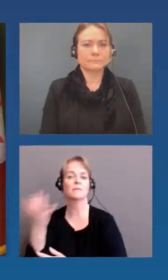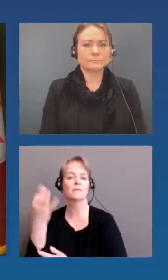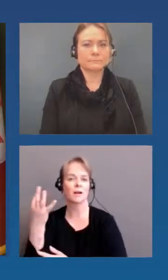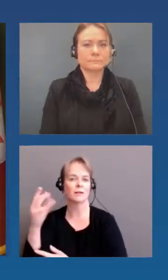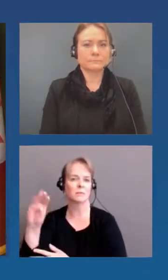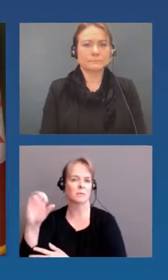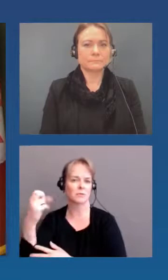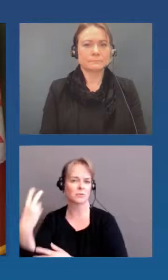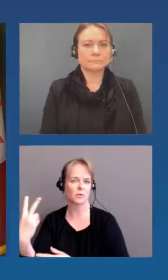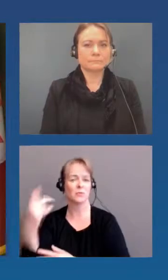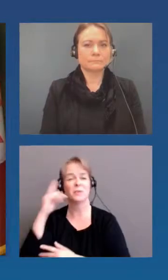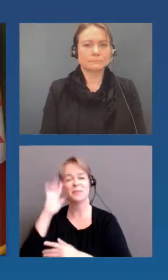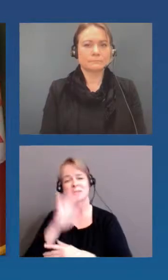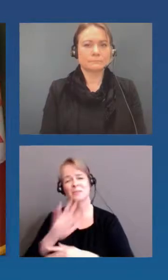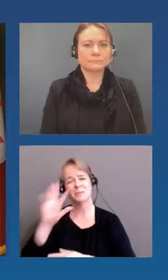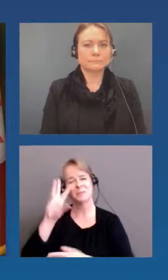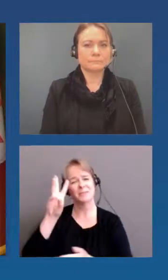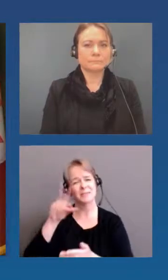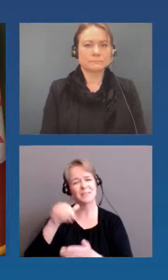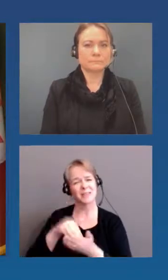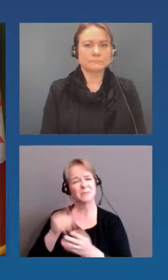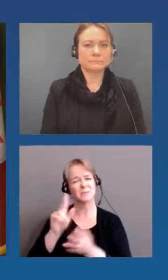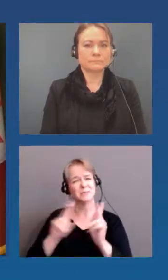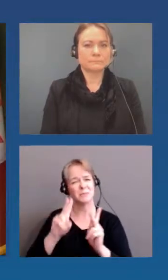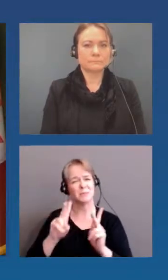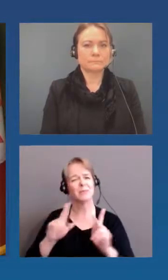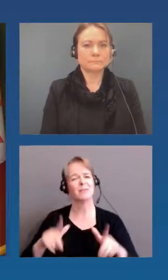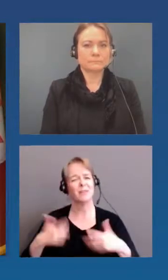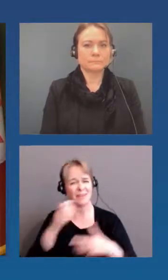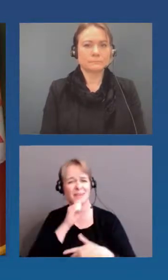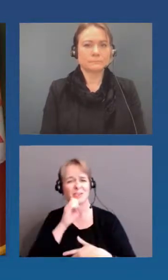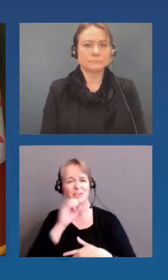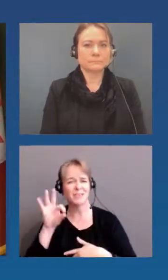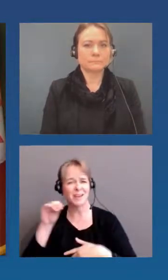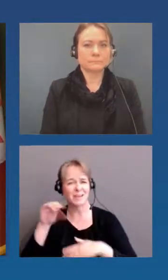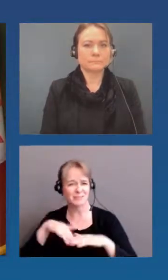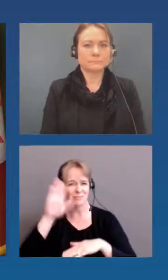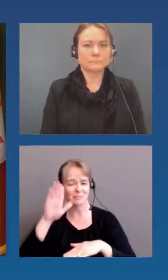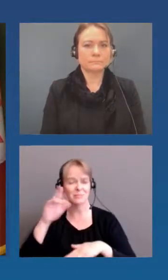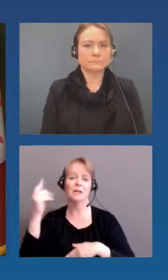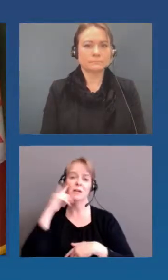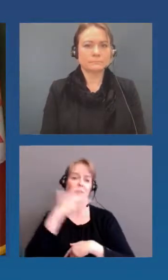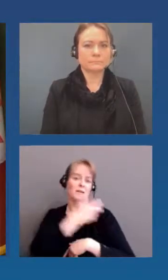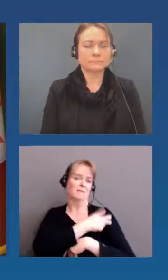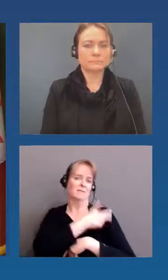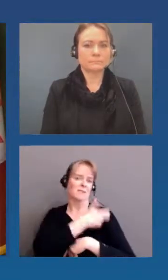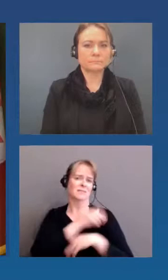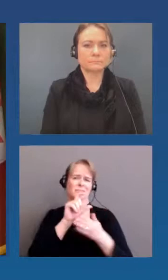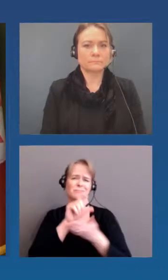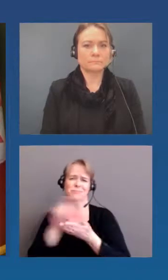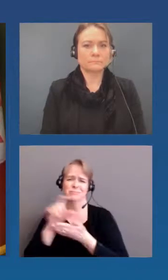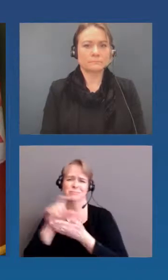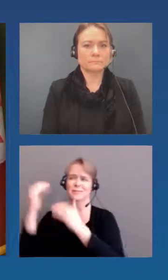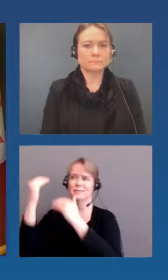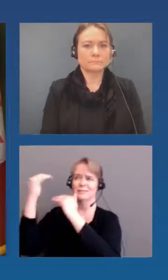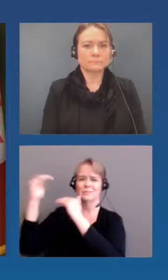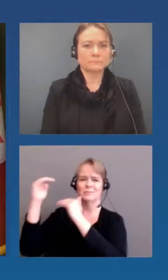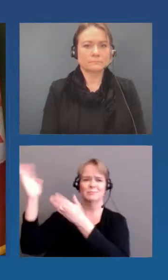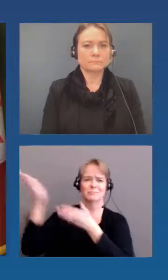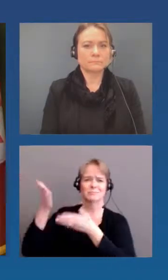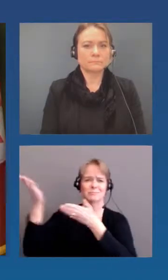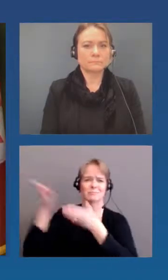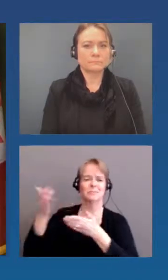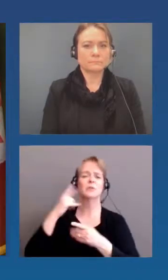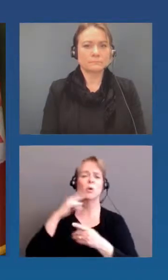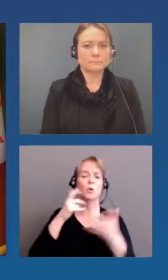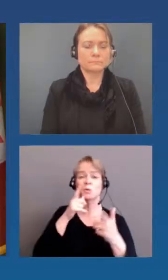the 90-plus age group. We continue to have limited supply, and we need to be able to manage the number of people calling the vaccine booking